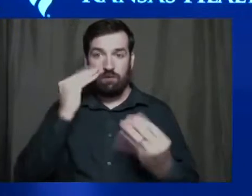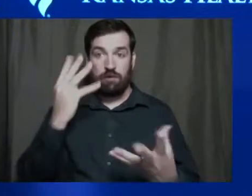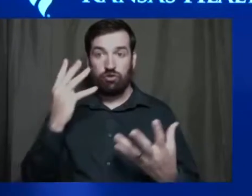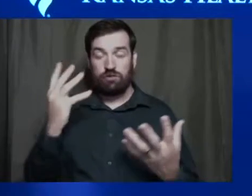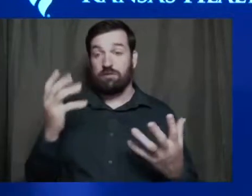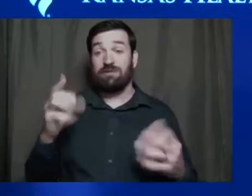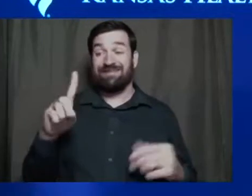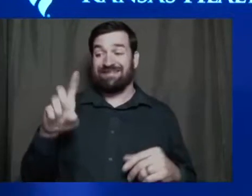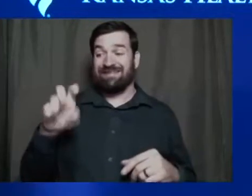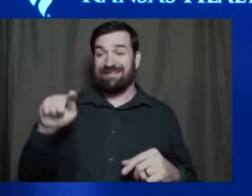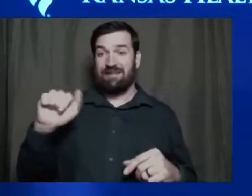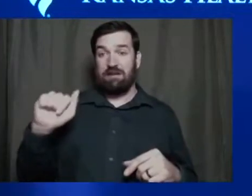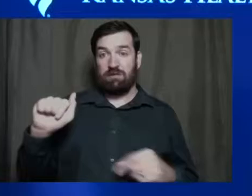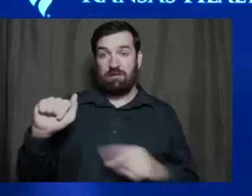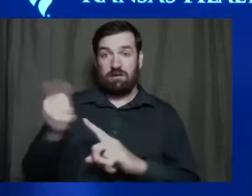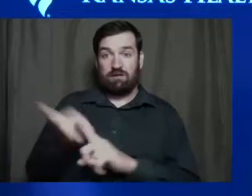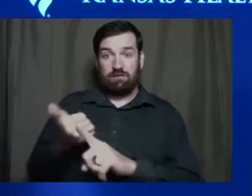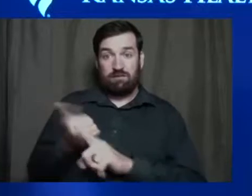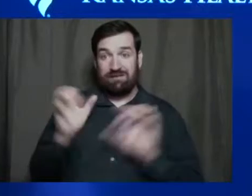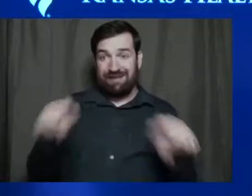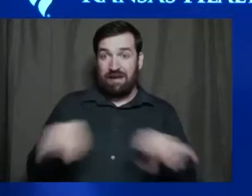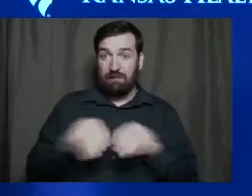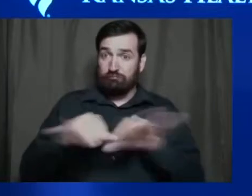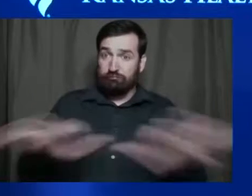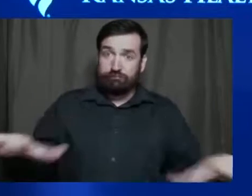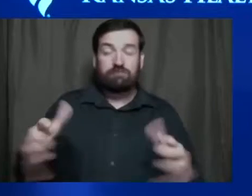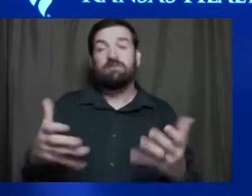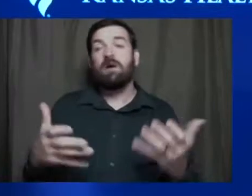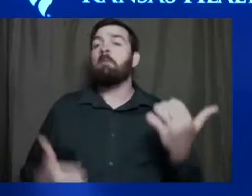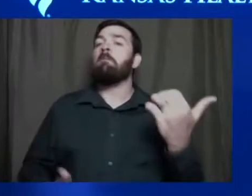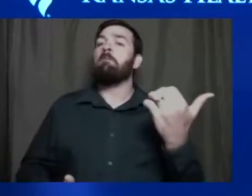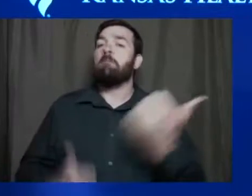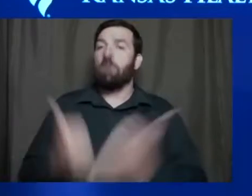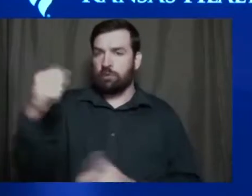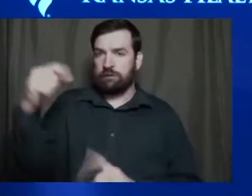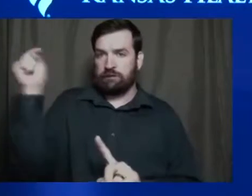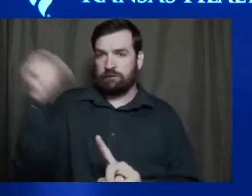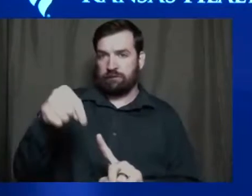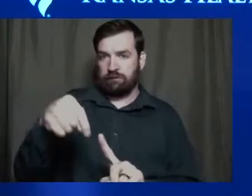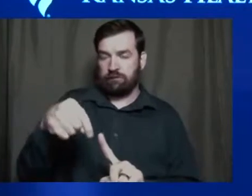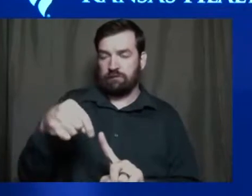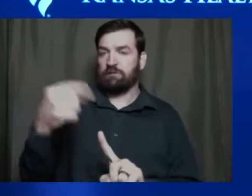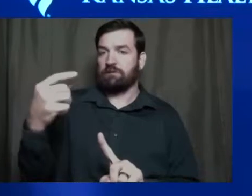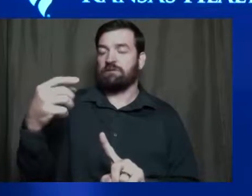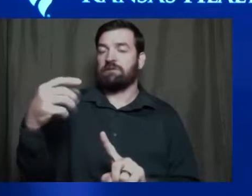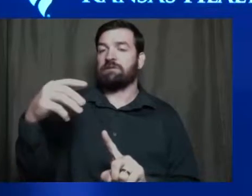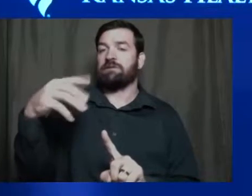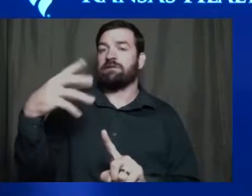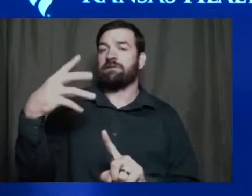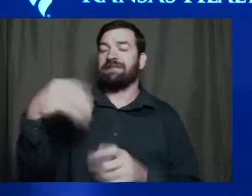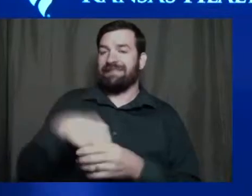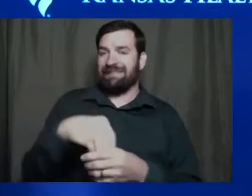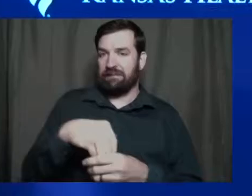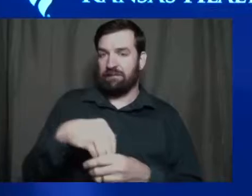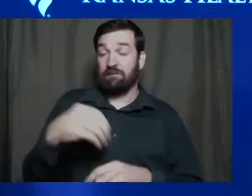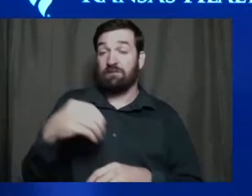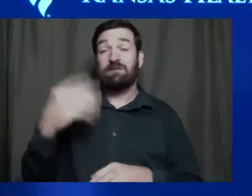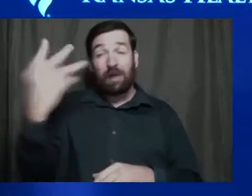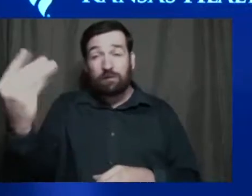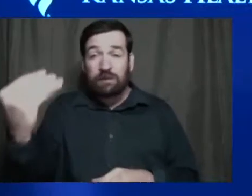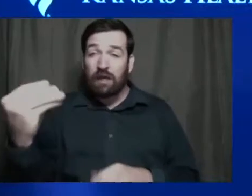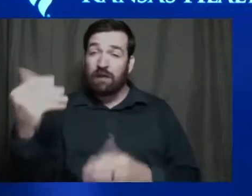variant, it's almost all about being inside. And I do understand that being outside and you're closer together would